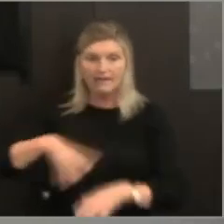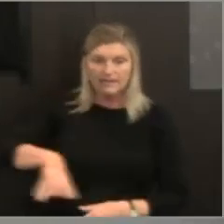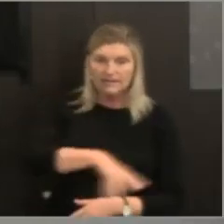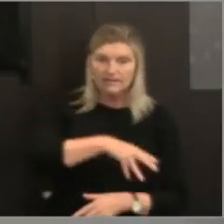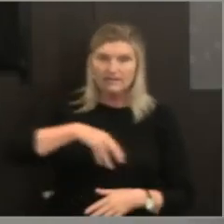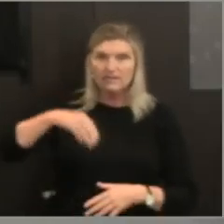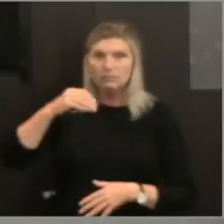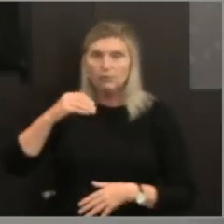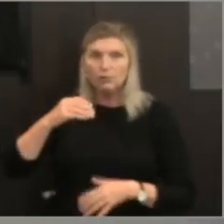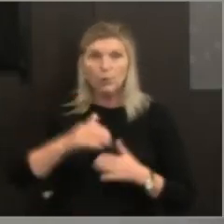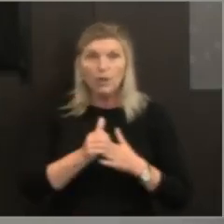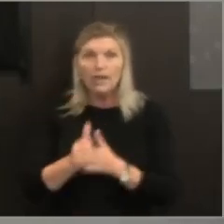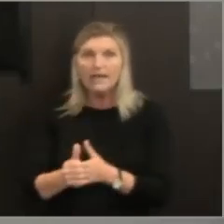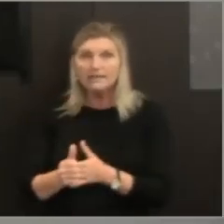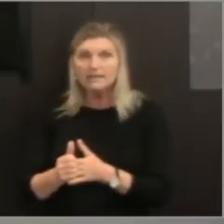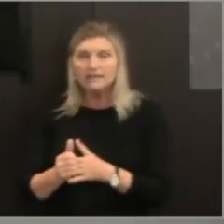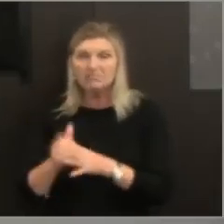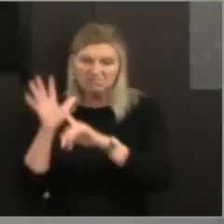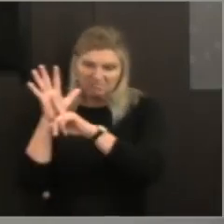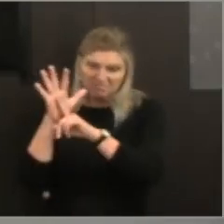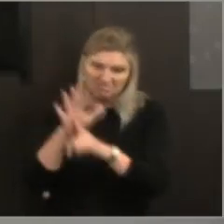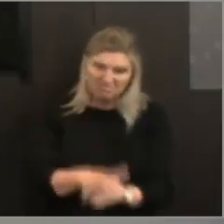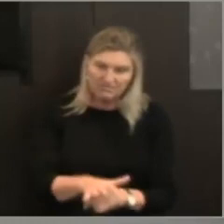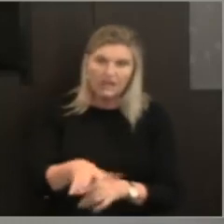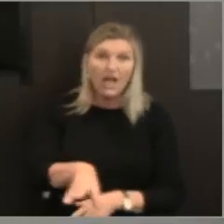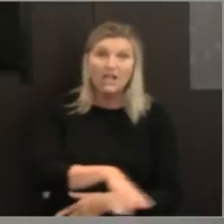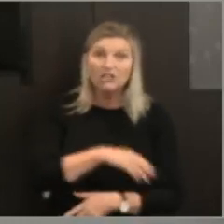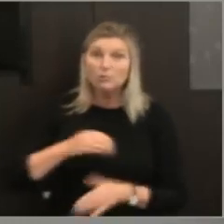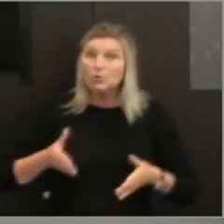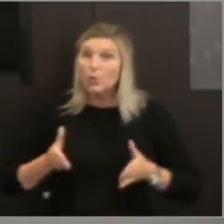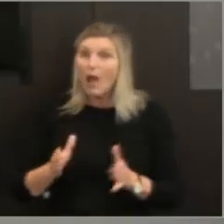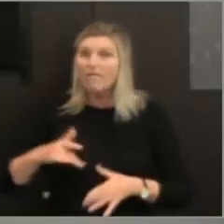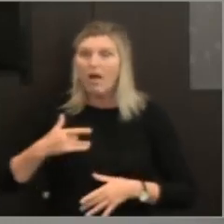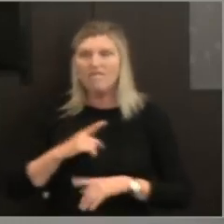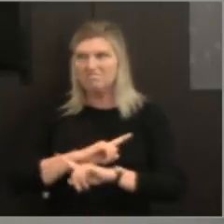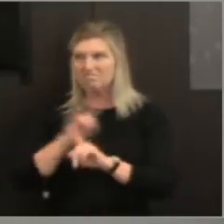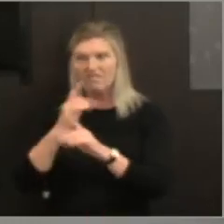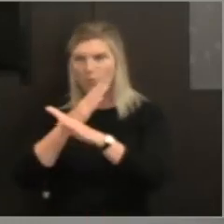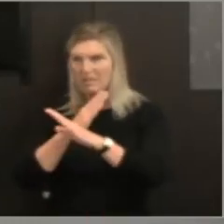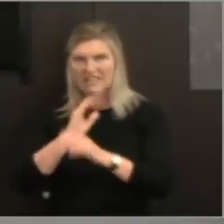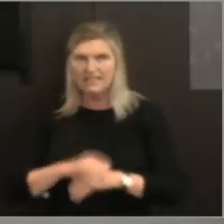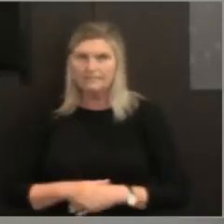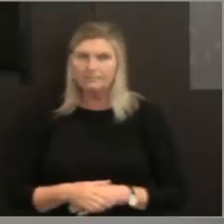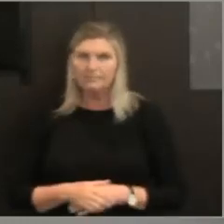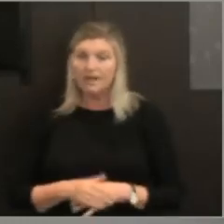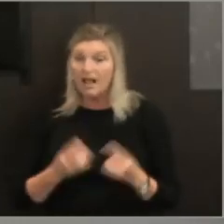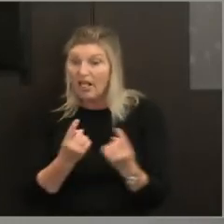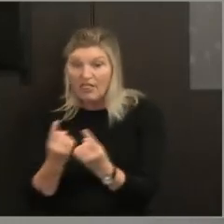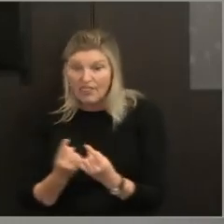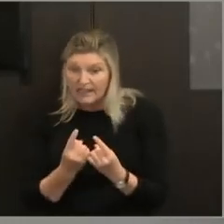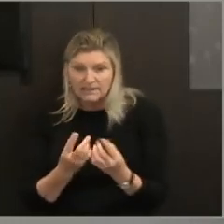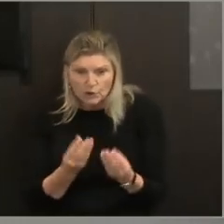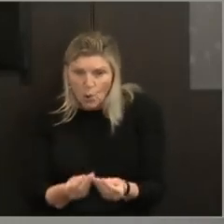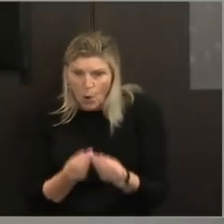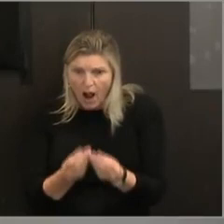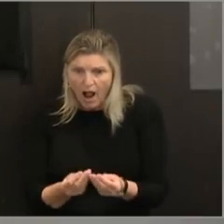are persecuted, spiritual practices are forbidden, and objects of spiritual value are